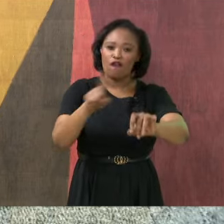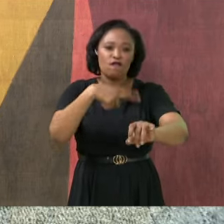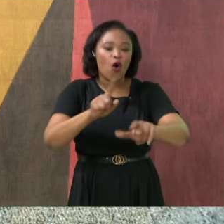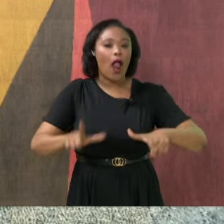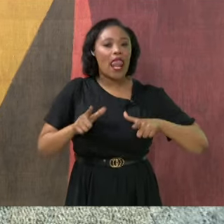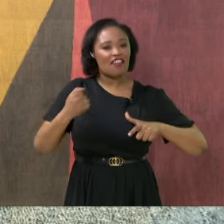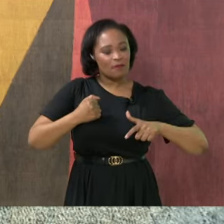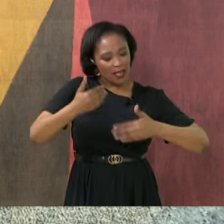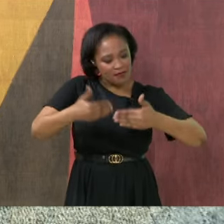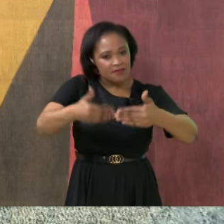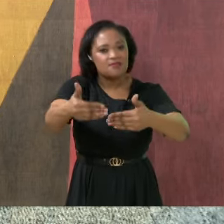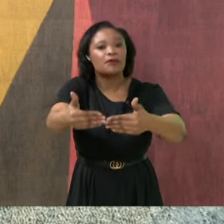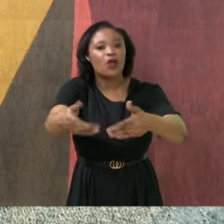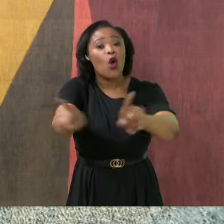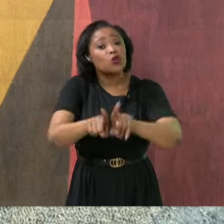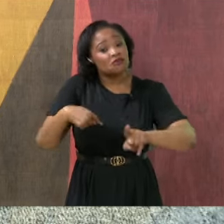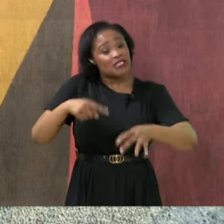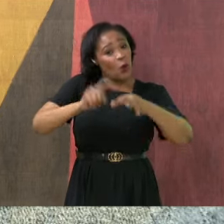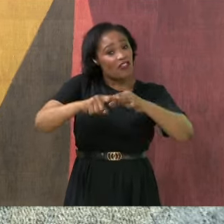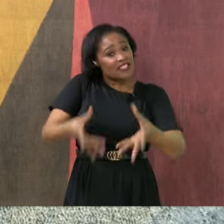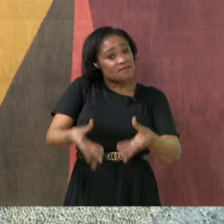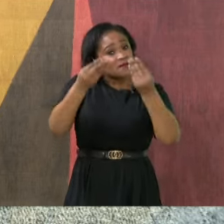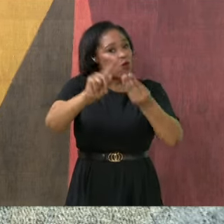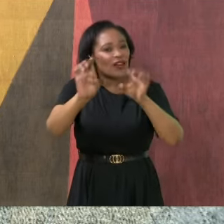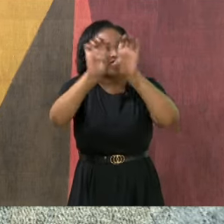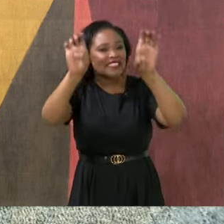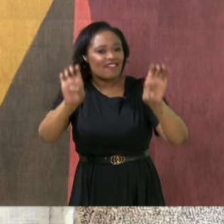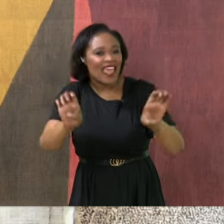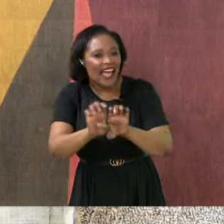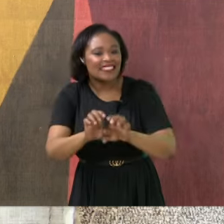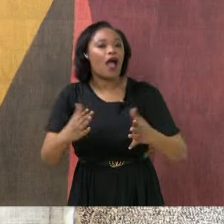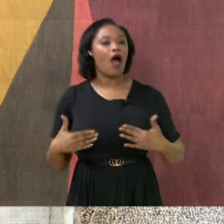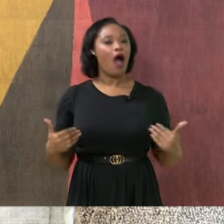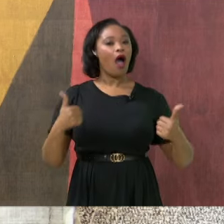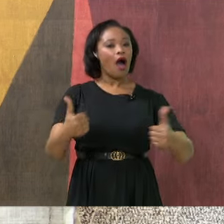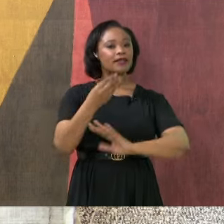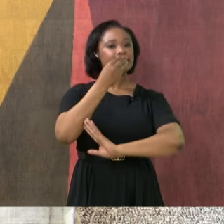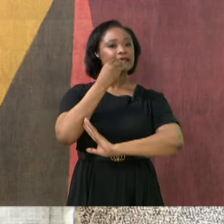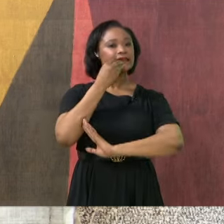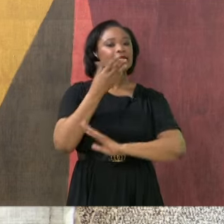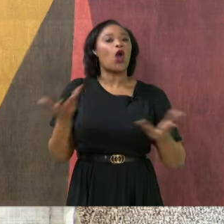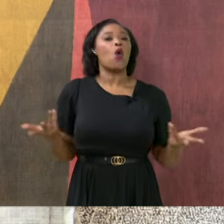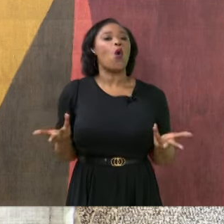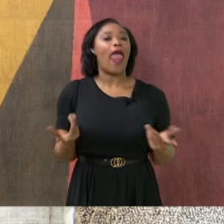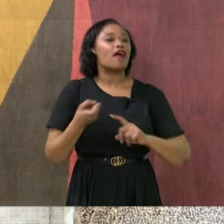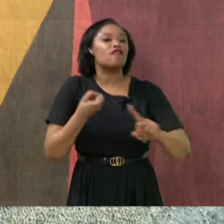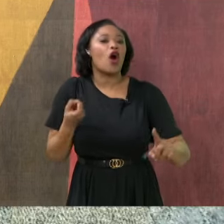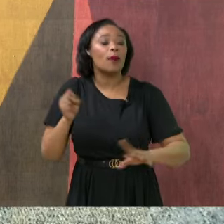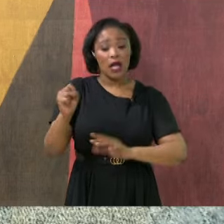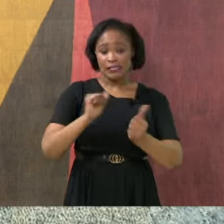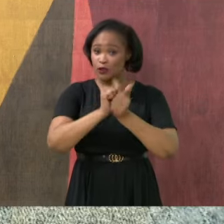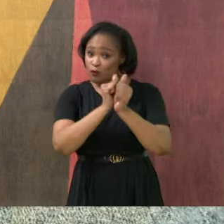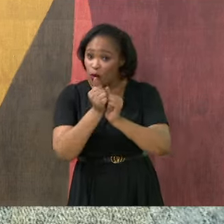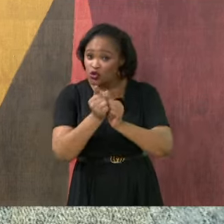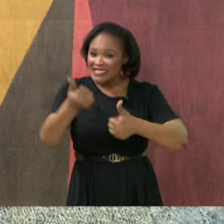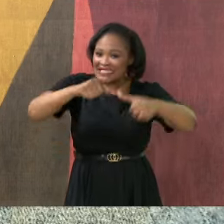also have a qualification or a certificate in nutrition from the Sports Science Institute of South Africa and